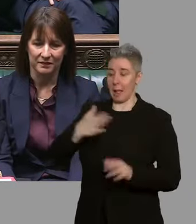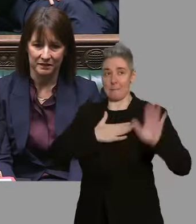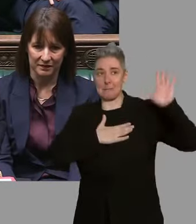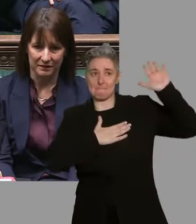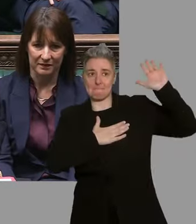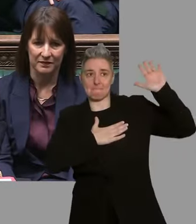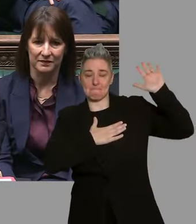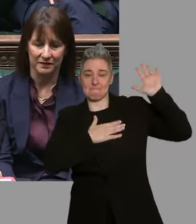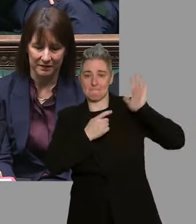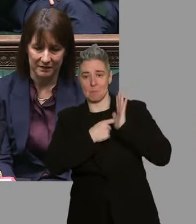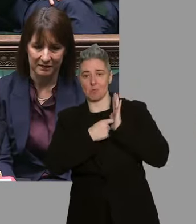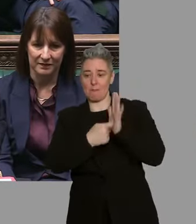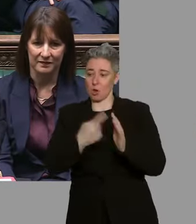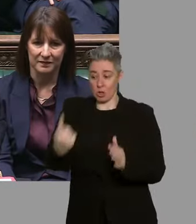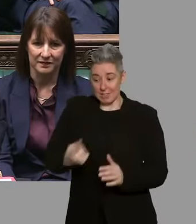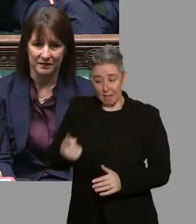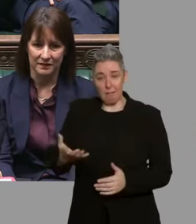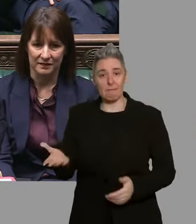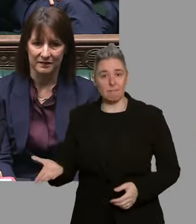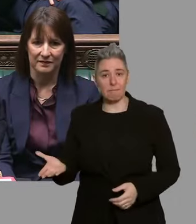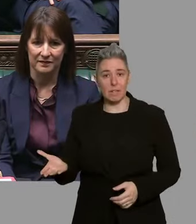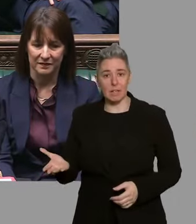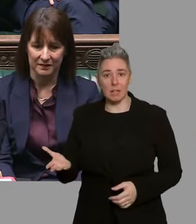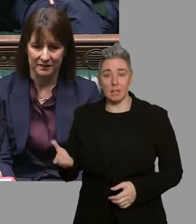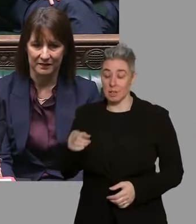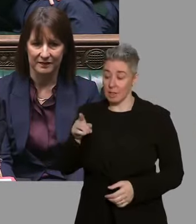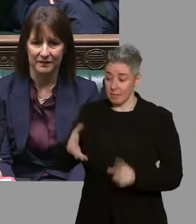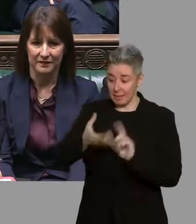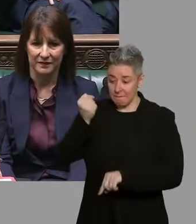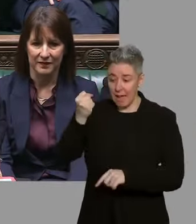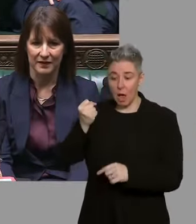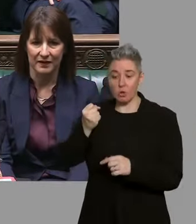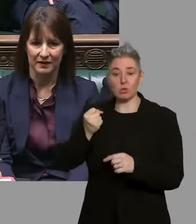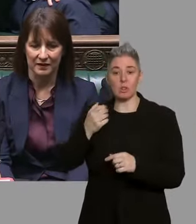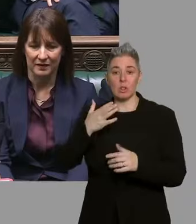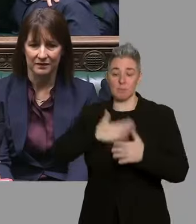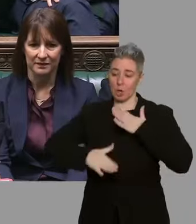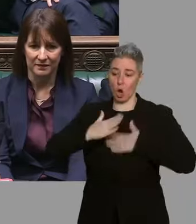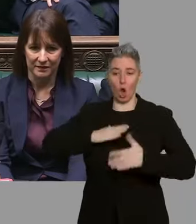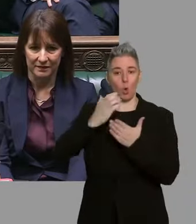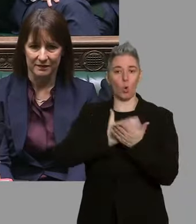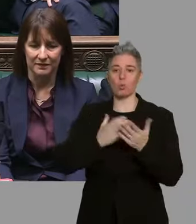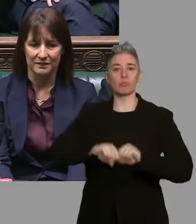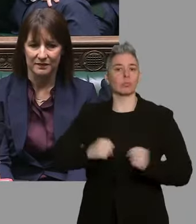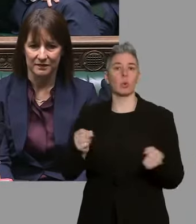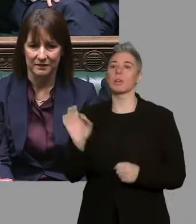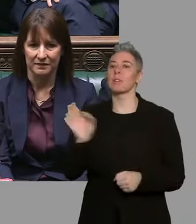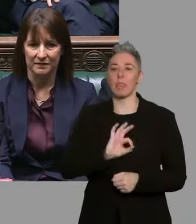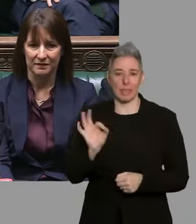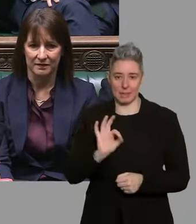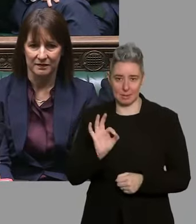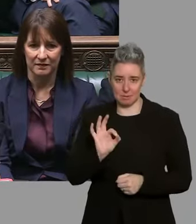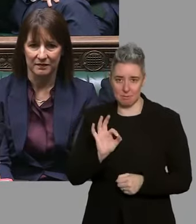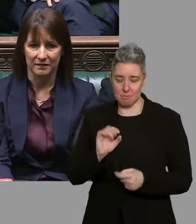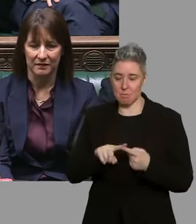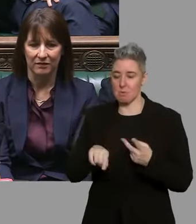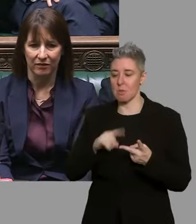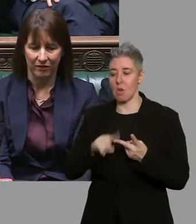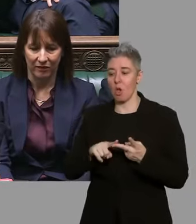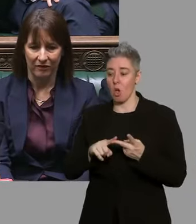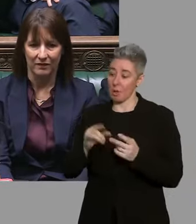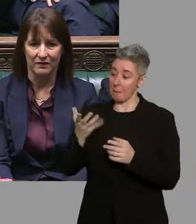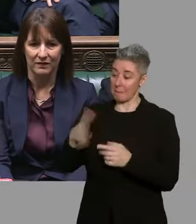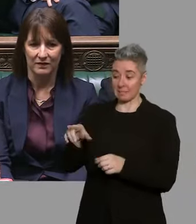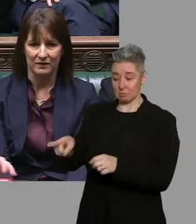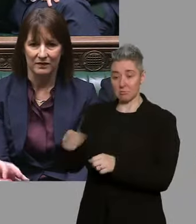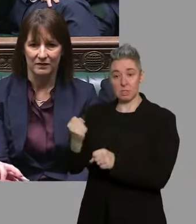breach of the code. He knows that he found there was no wrongdoing, and the former minister fully cooperated.